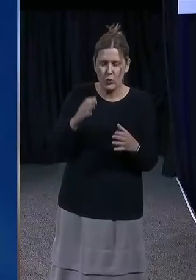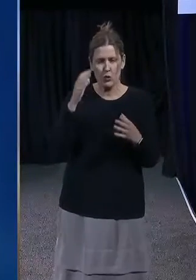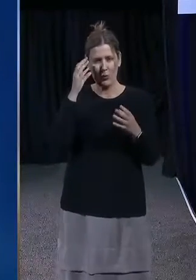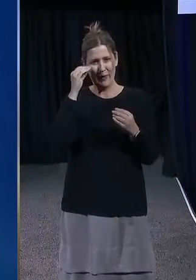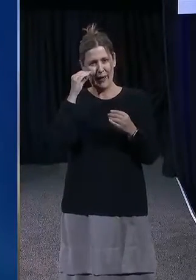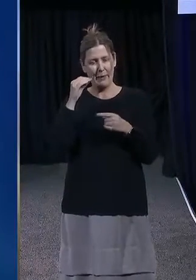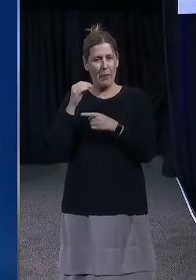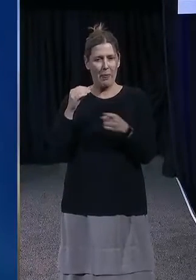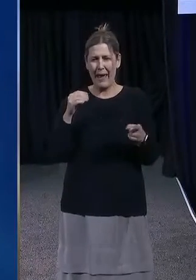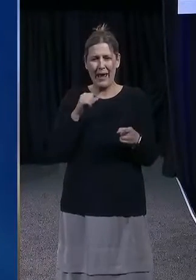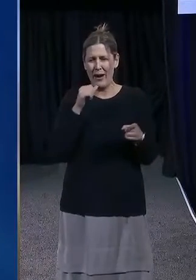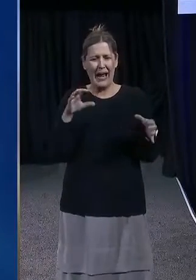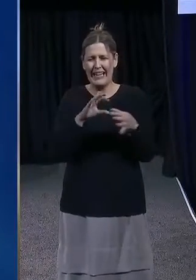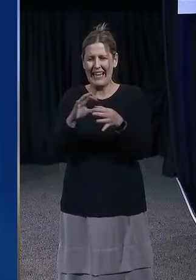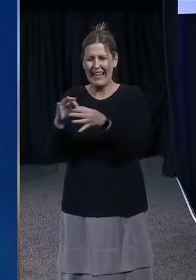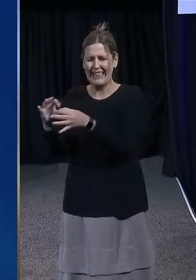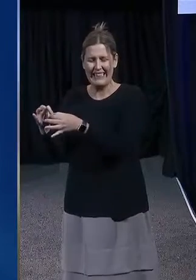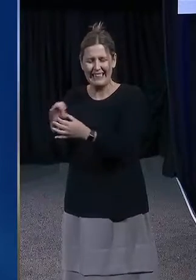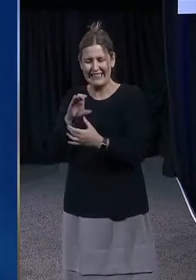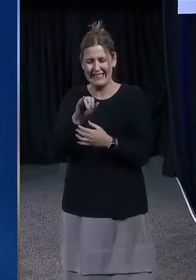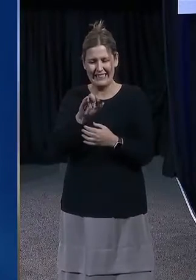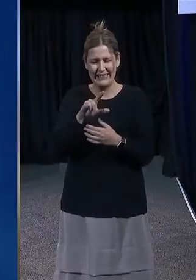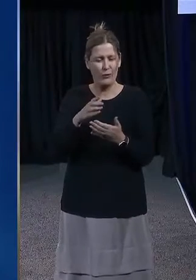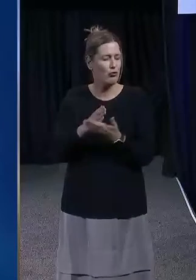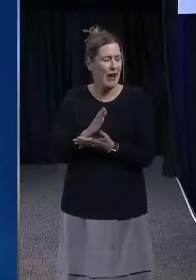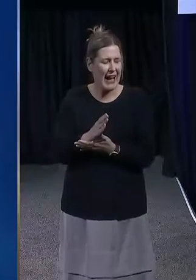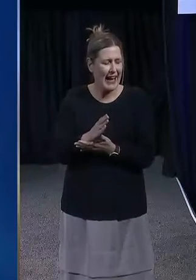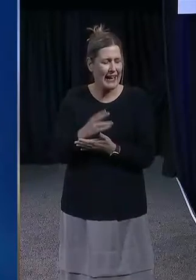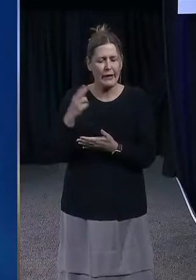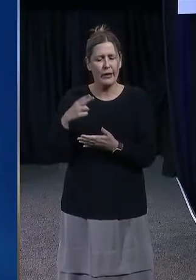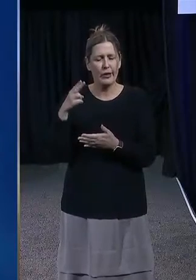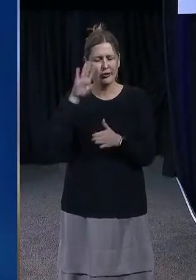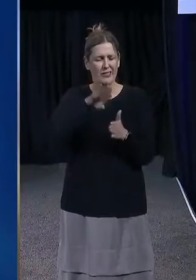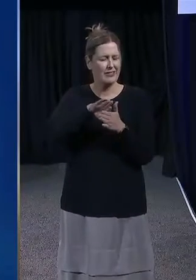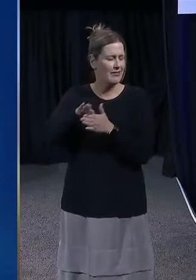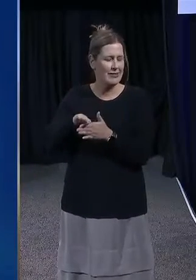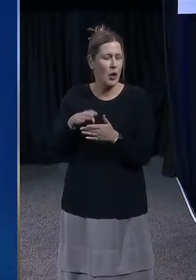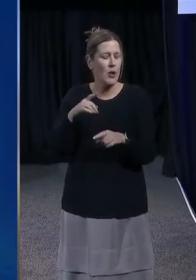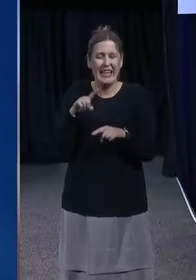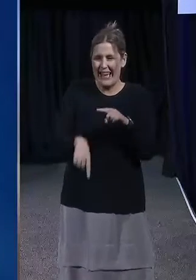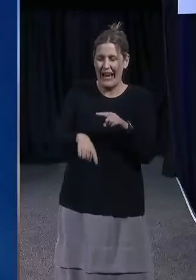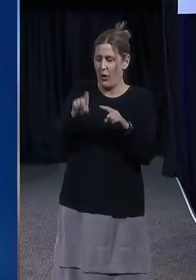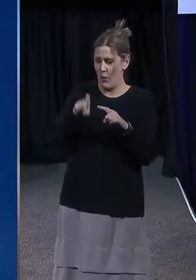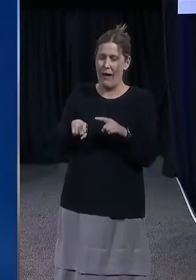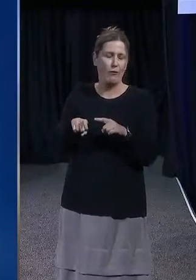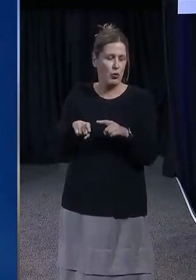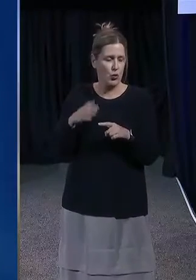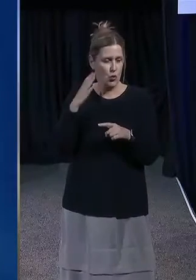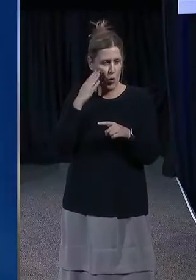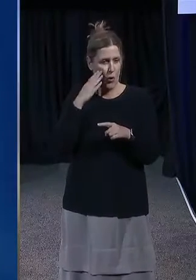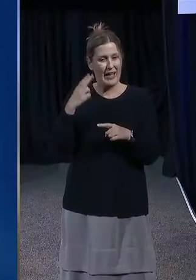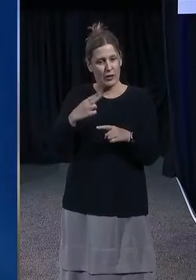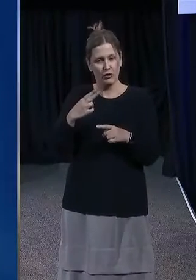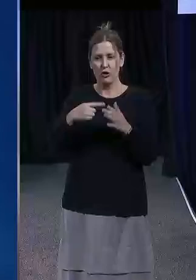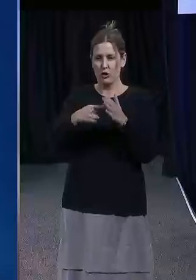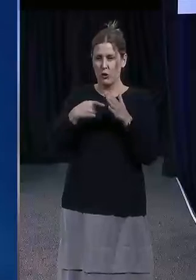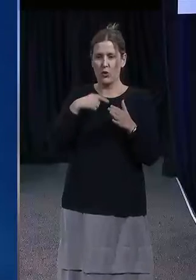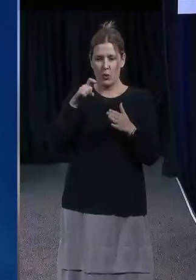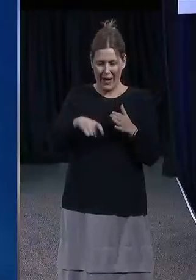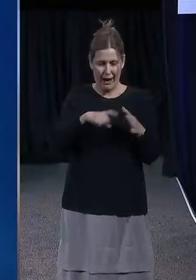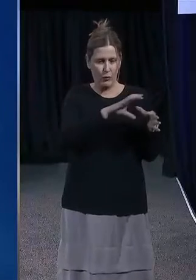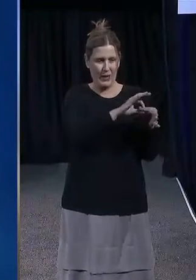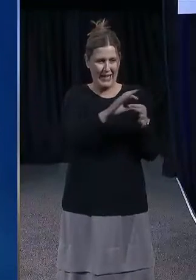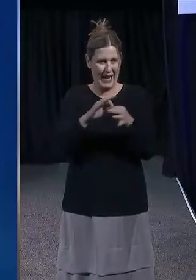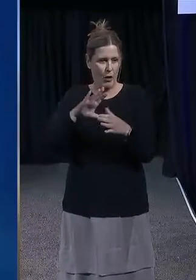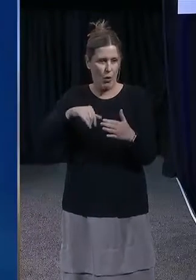they have nothing to do with civil rights. History tells us differently. This is a picture of the Medical Committee of Civil Rights